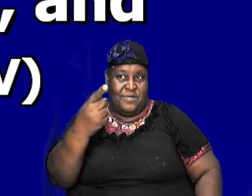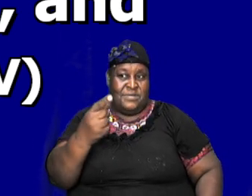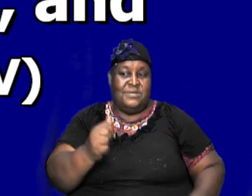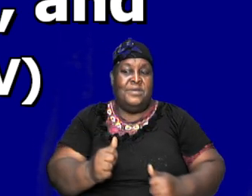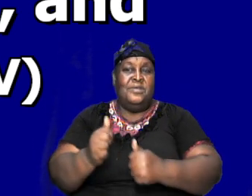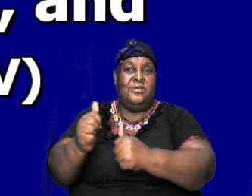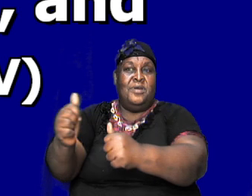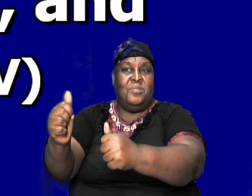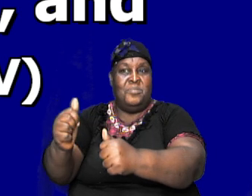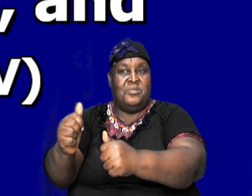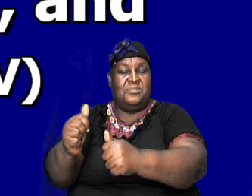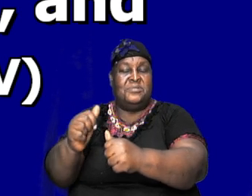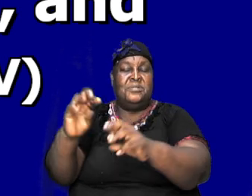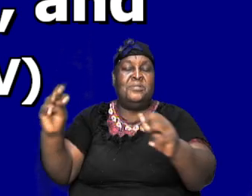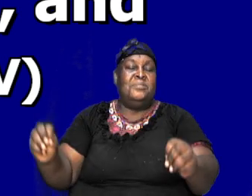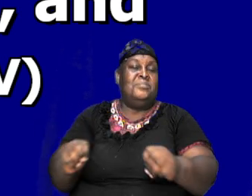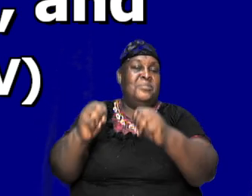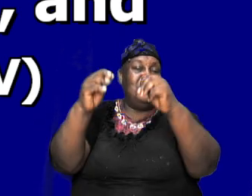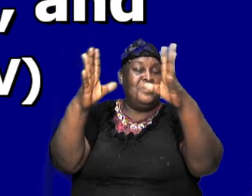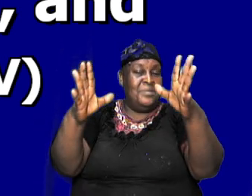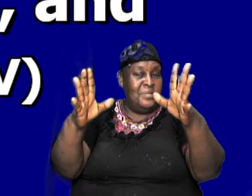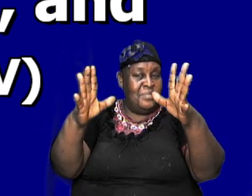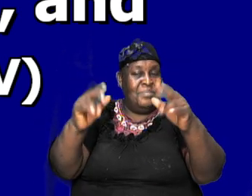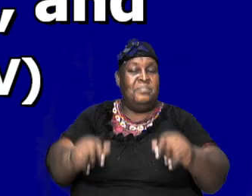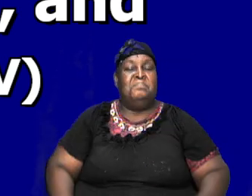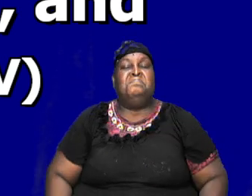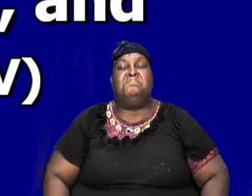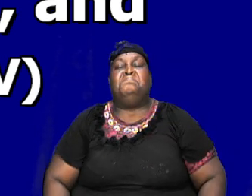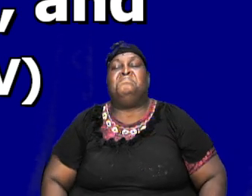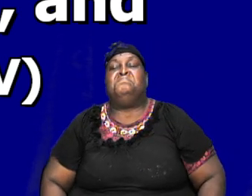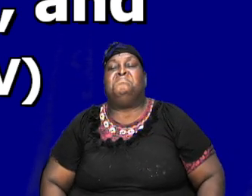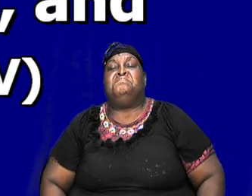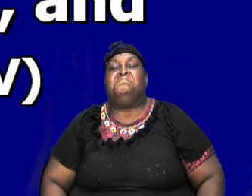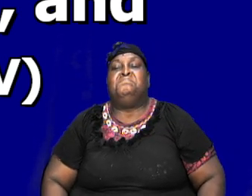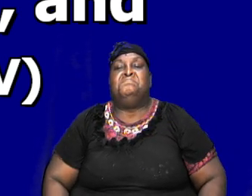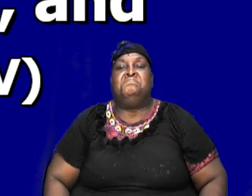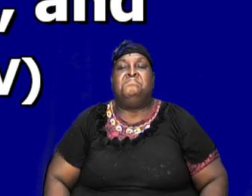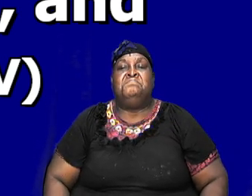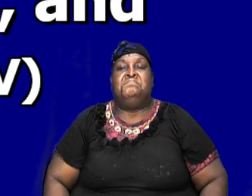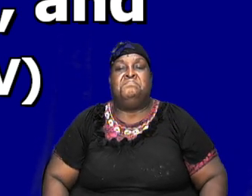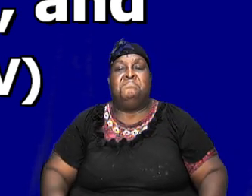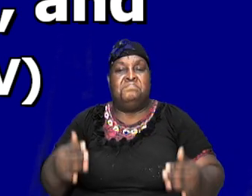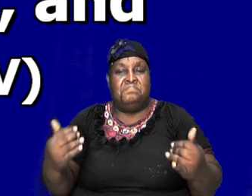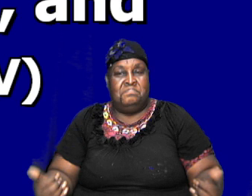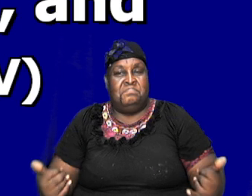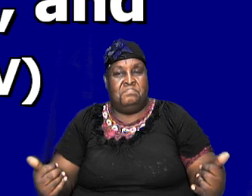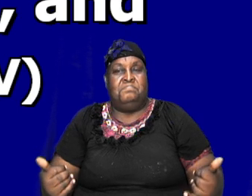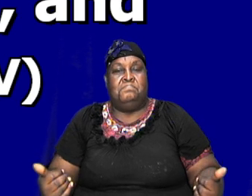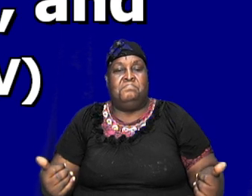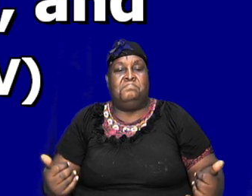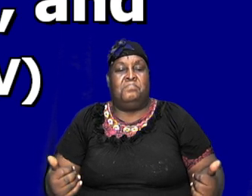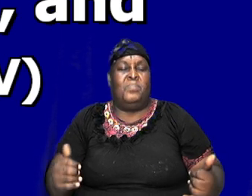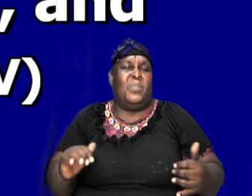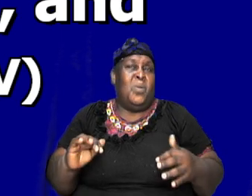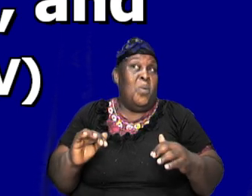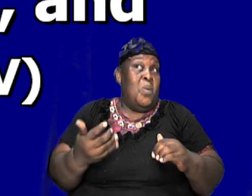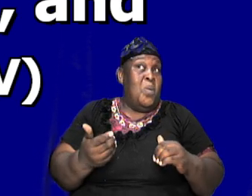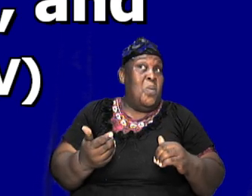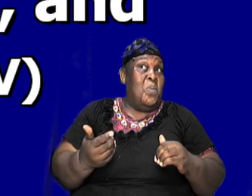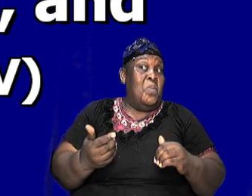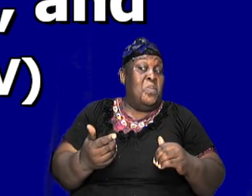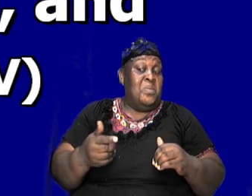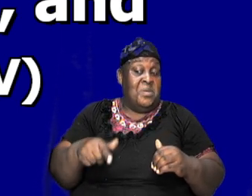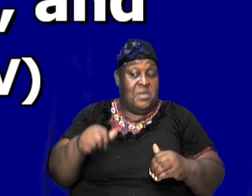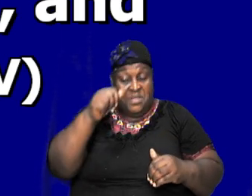I believe this is the first. This is the first one, right? First apostle miracle. Now, how did this man